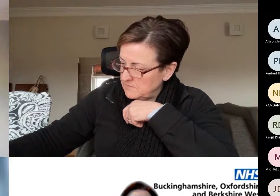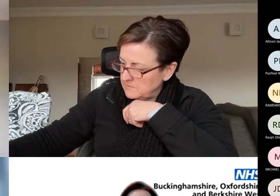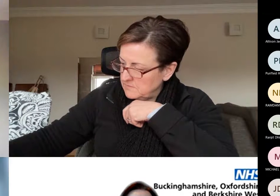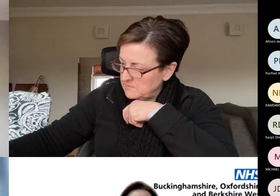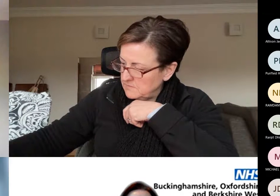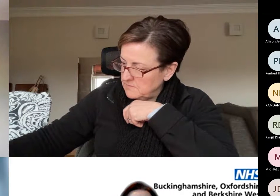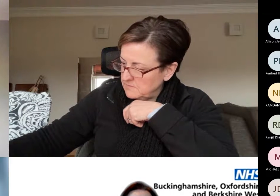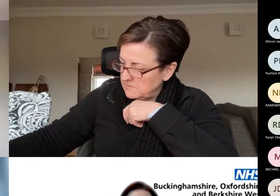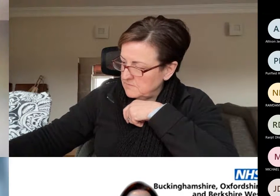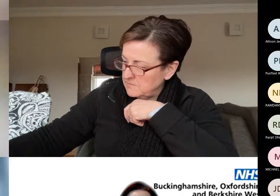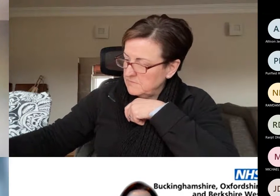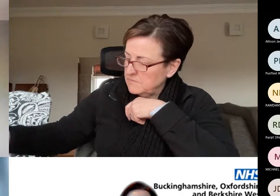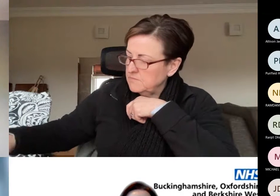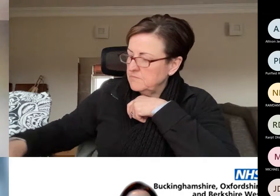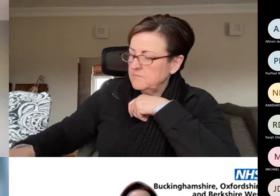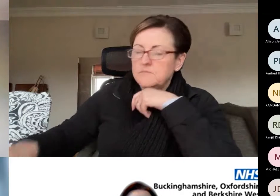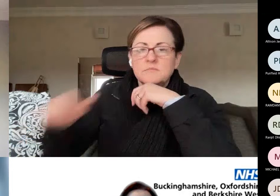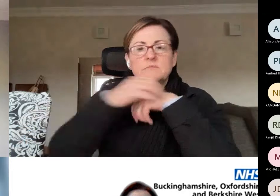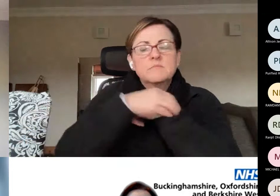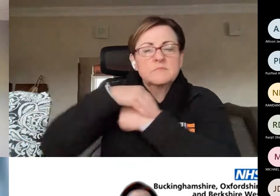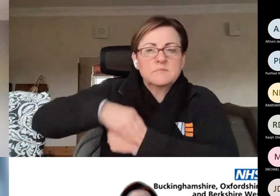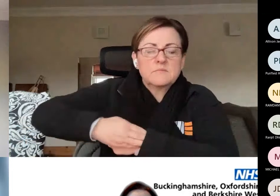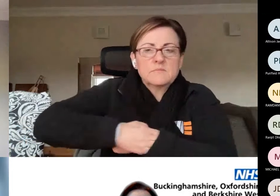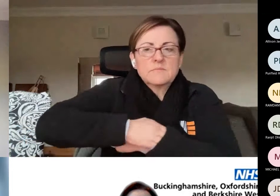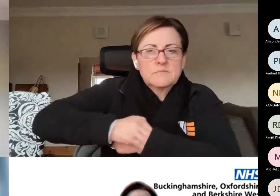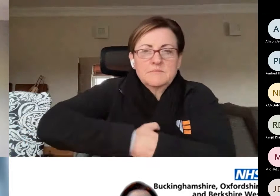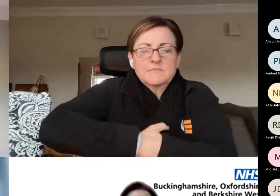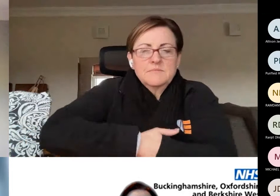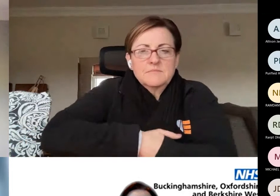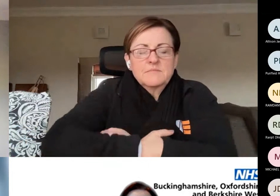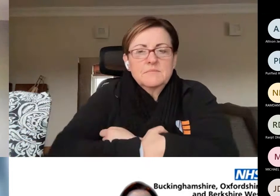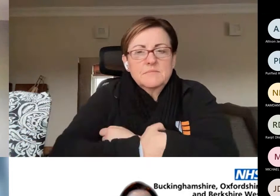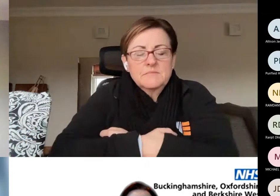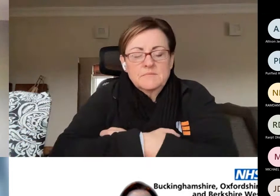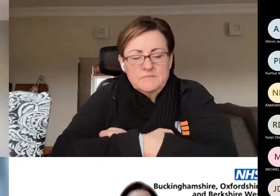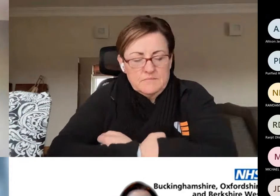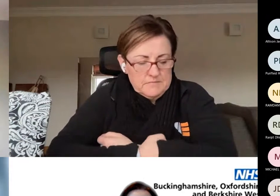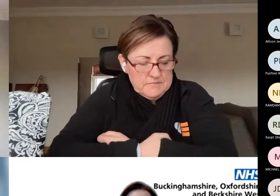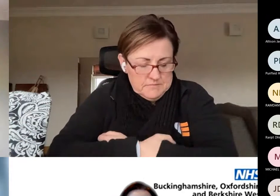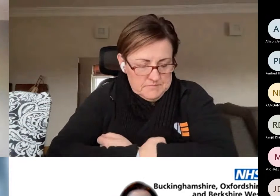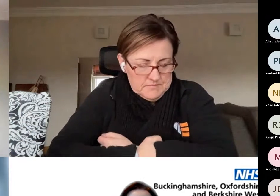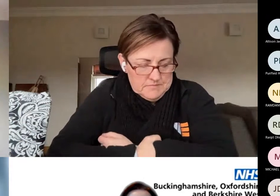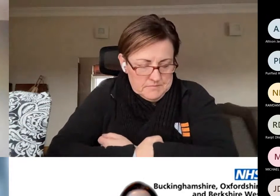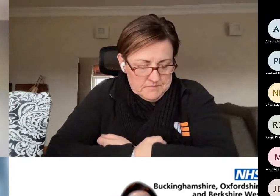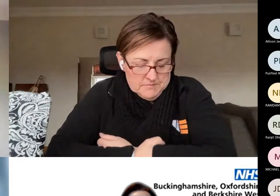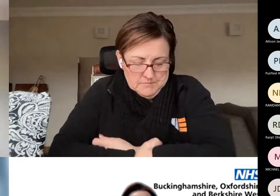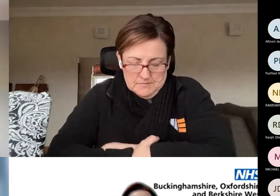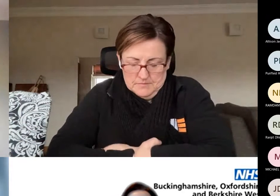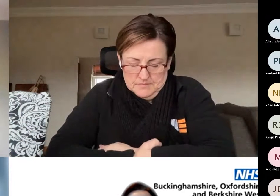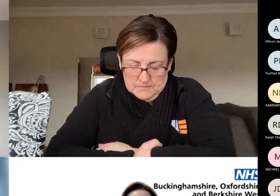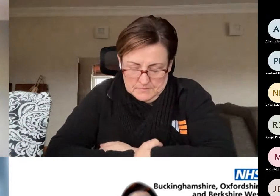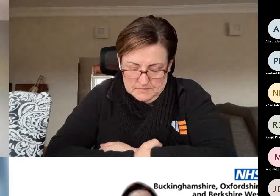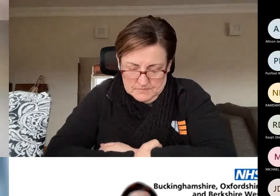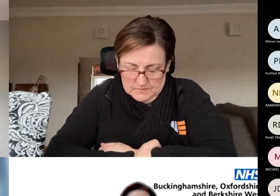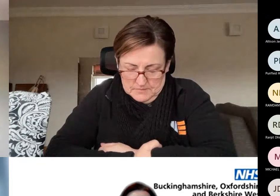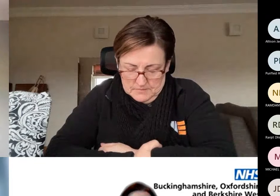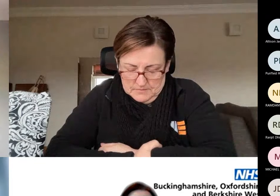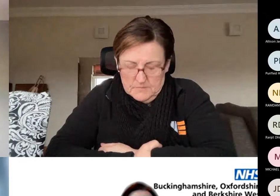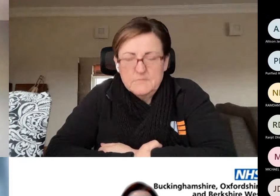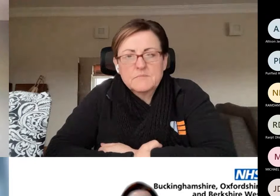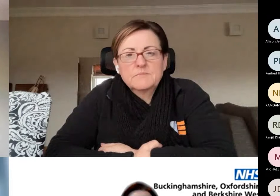substance abuse, that sort of thing, and so they're assessing and supervising parents providing care for